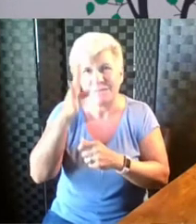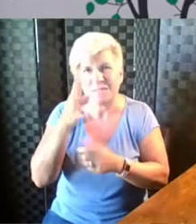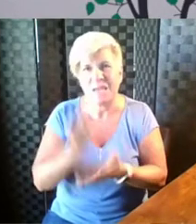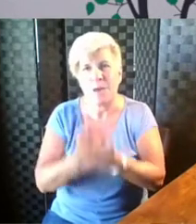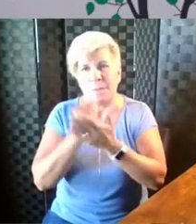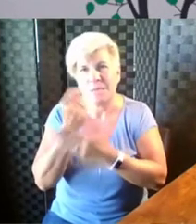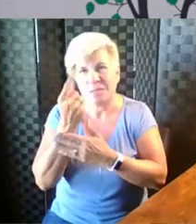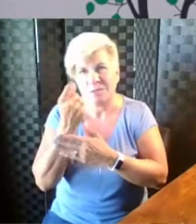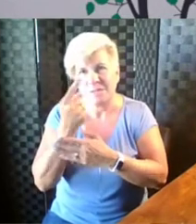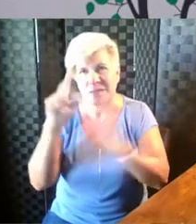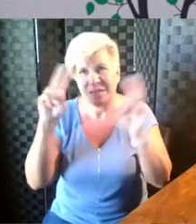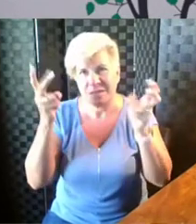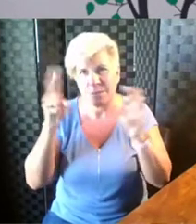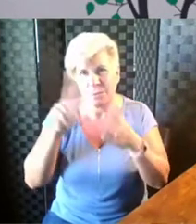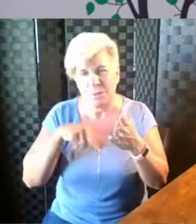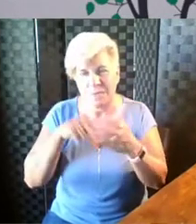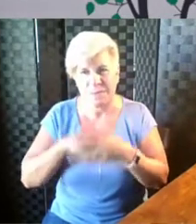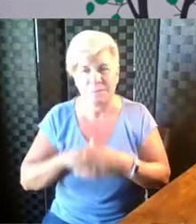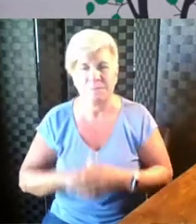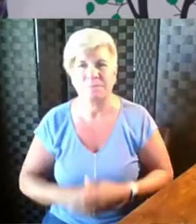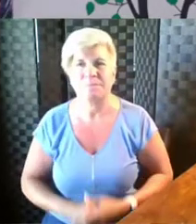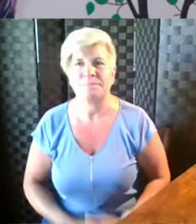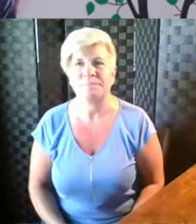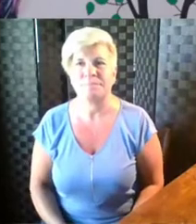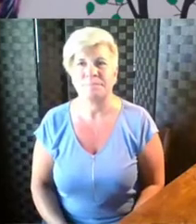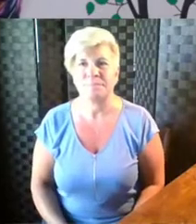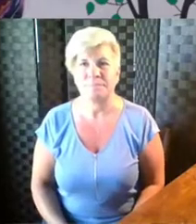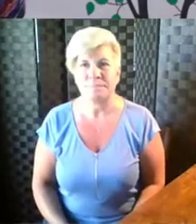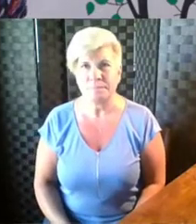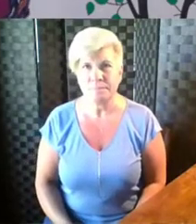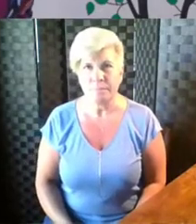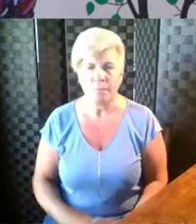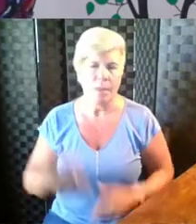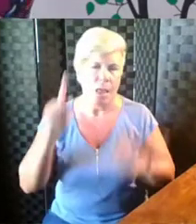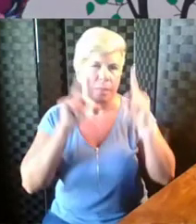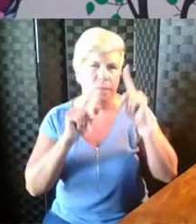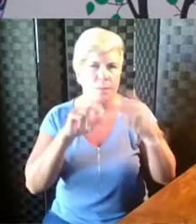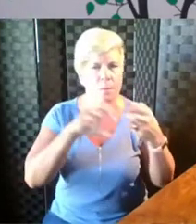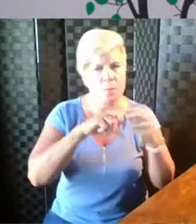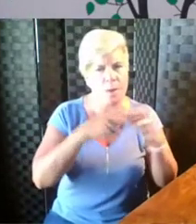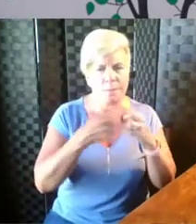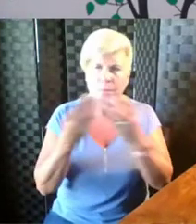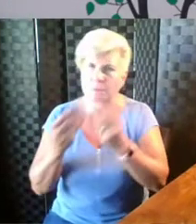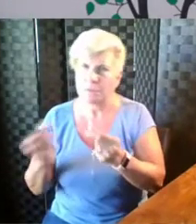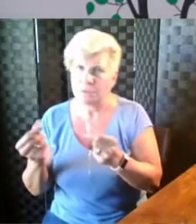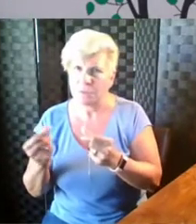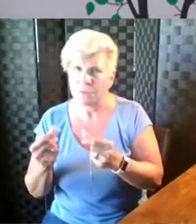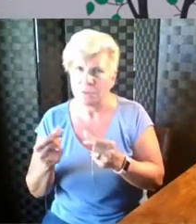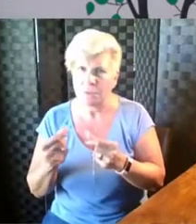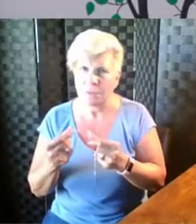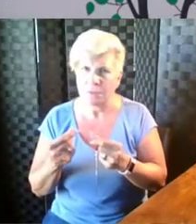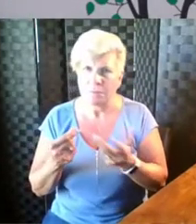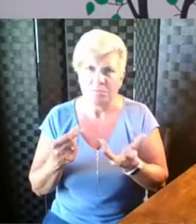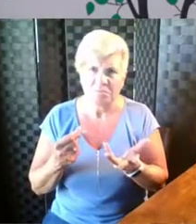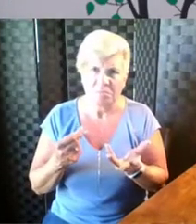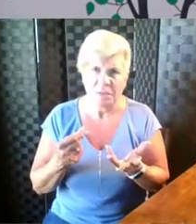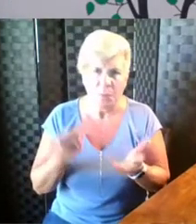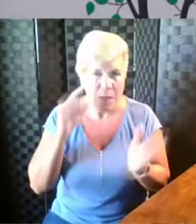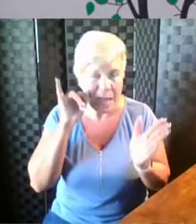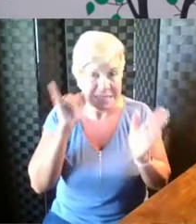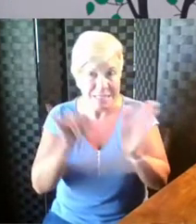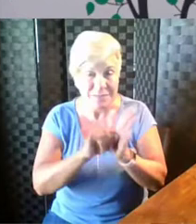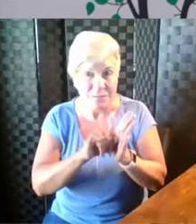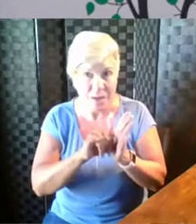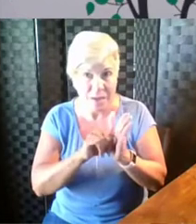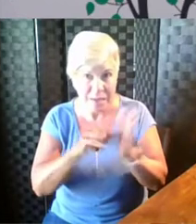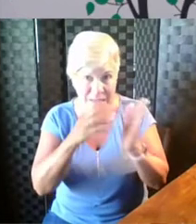to understand about the topic we're reading about. So let's think about the problem and solution that we can